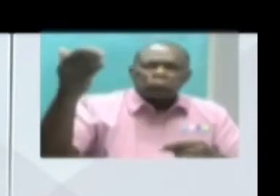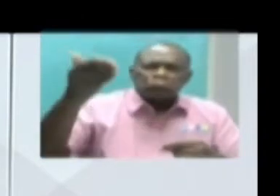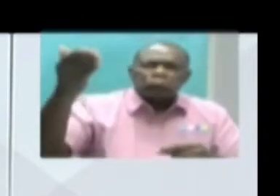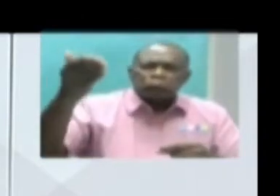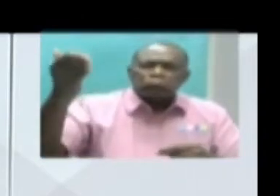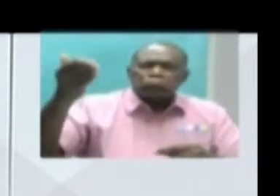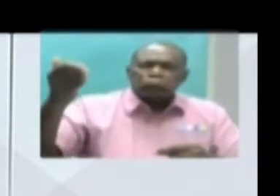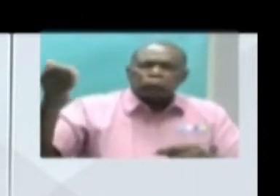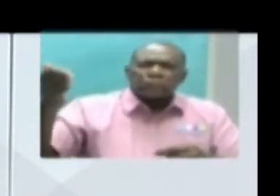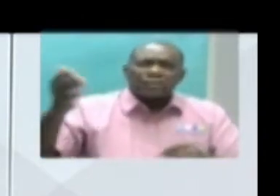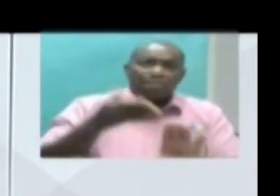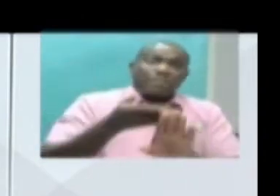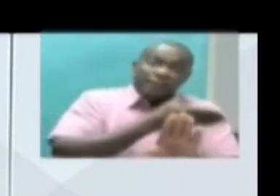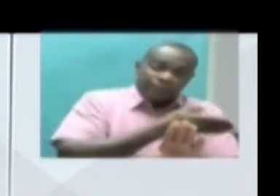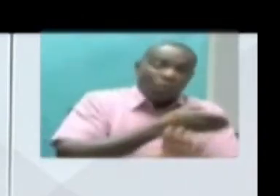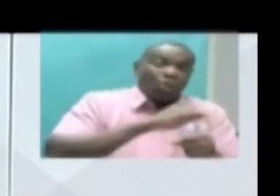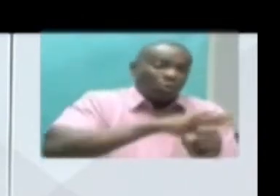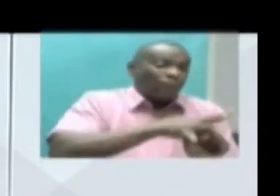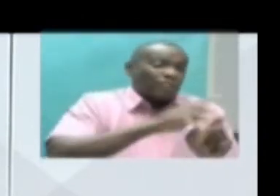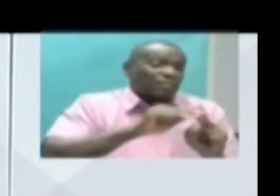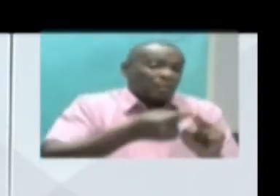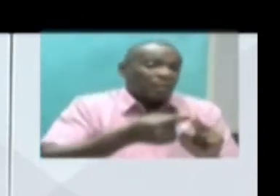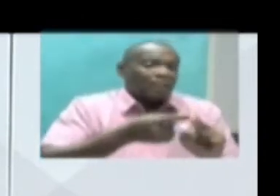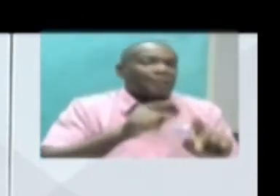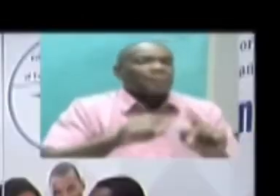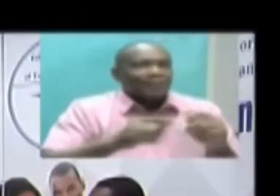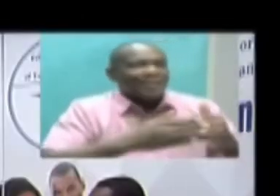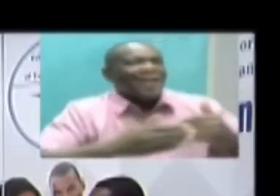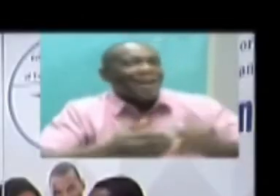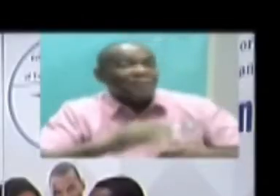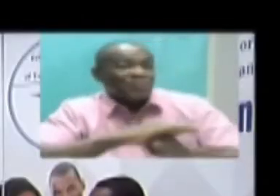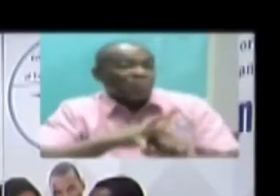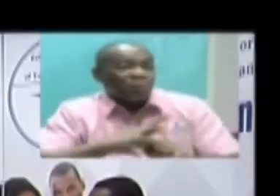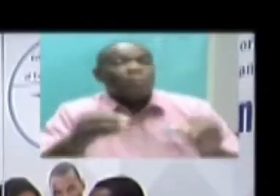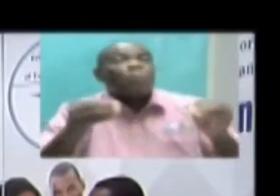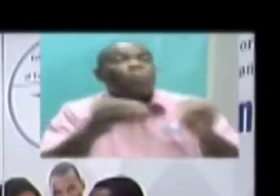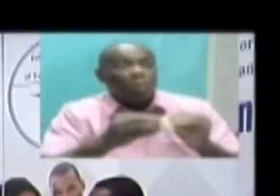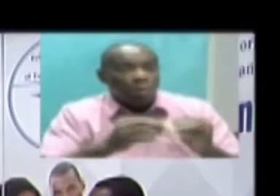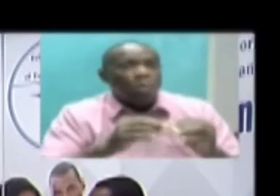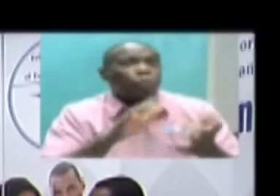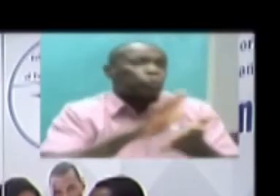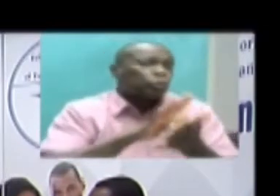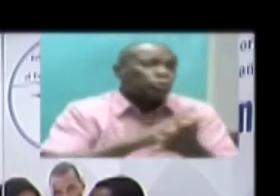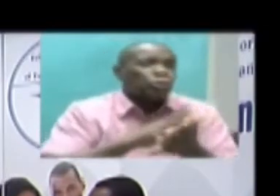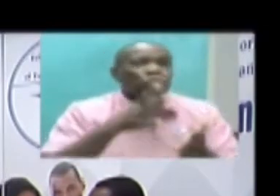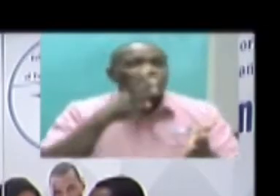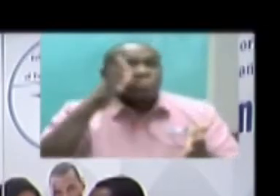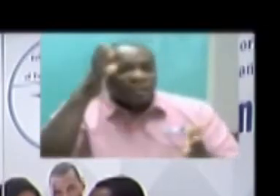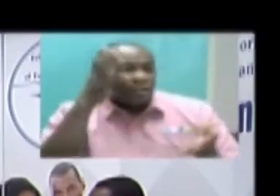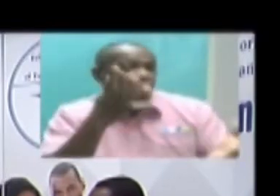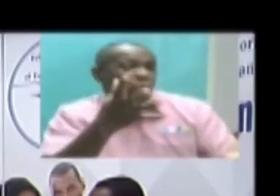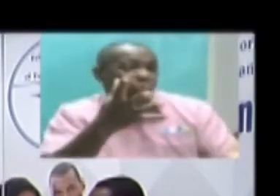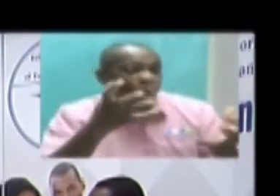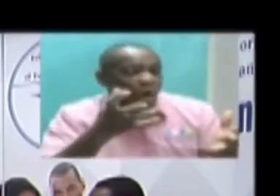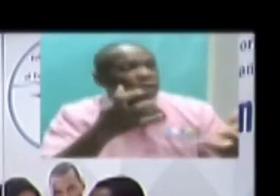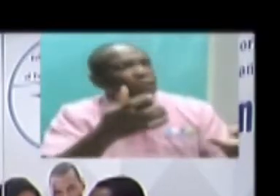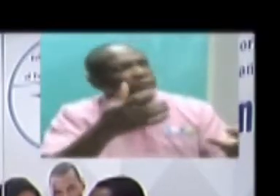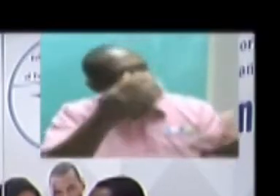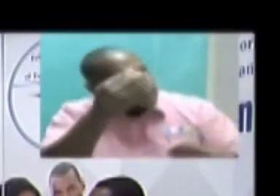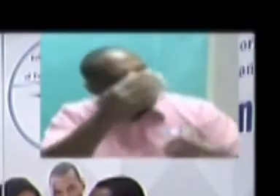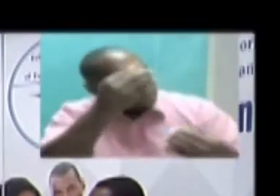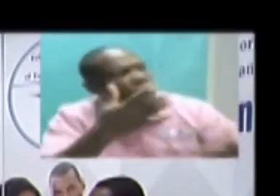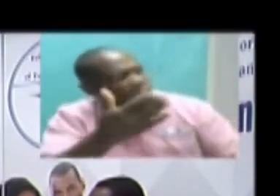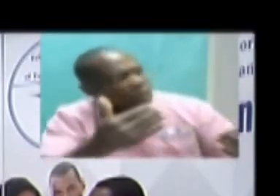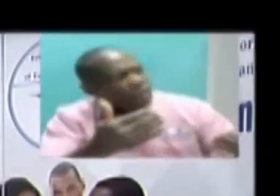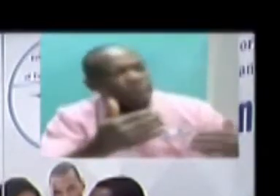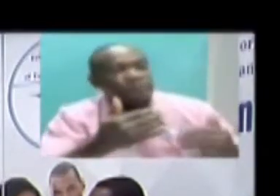just made it a little bit more requested by, you know, schools and parents alike. Today, I am going to speak and add to the topic